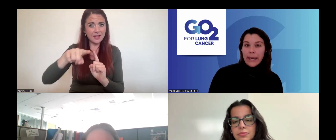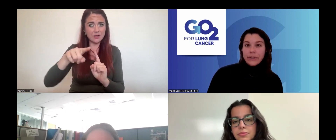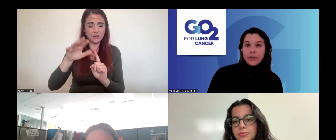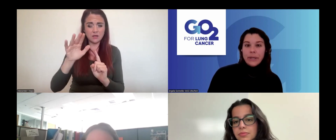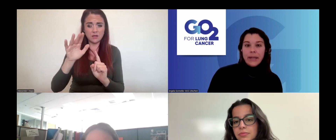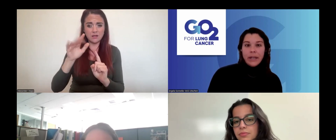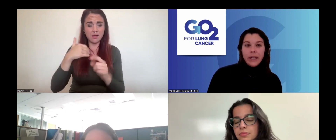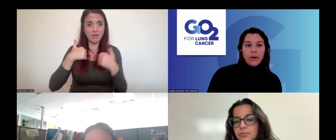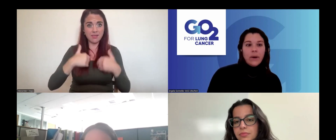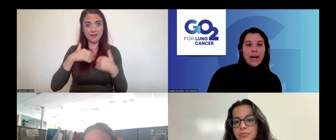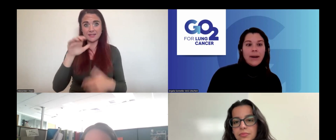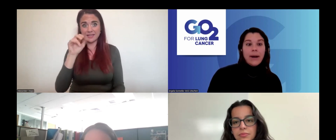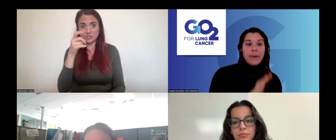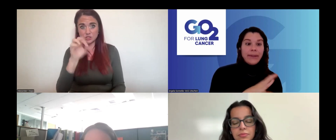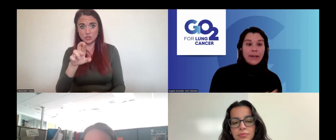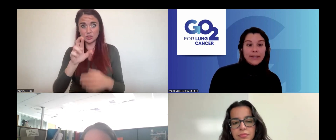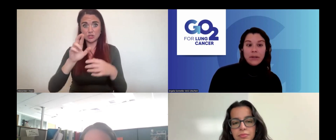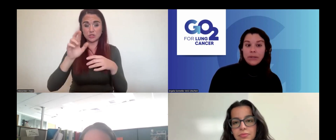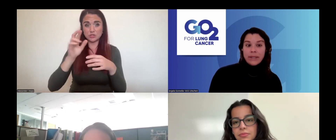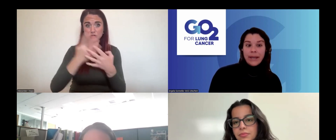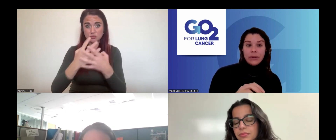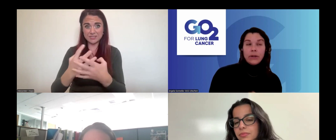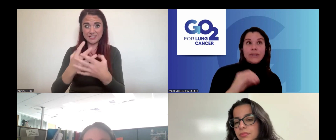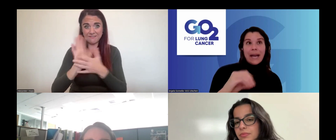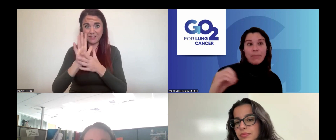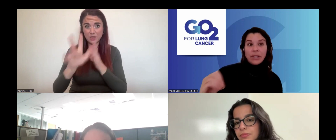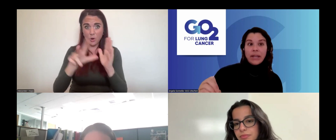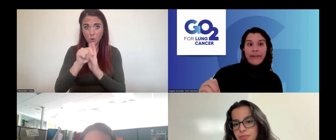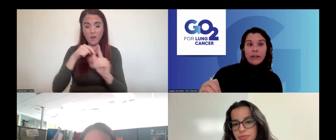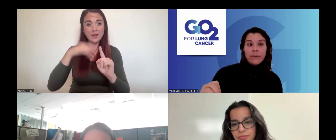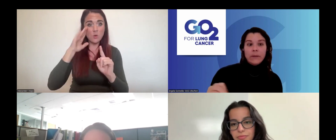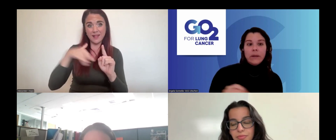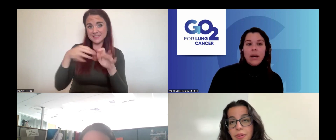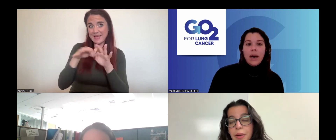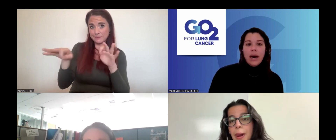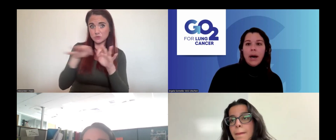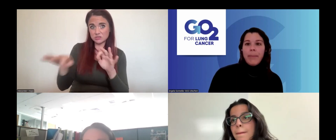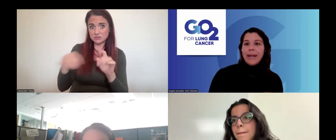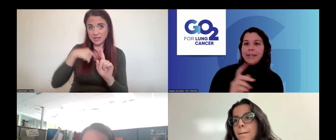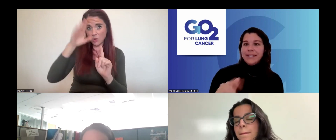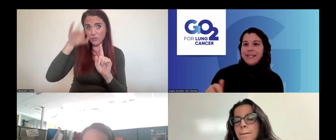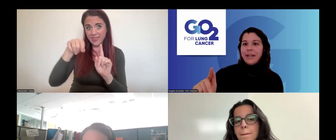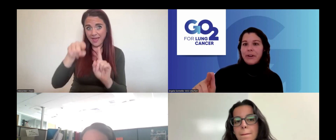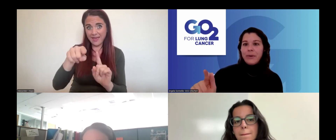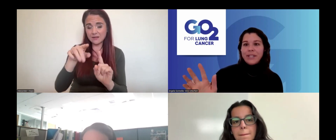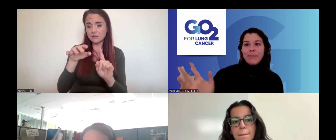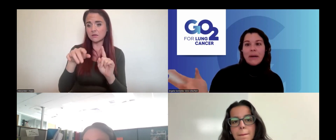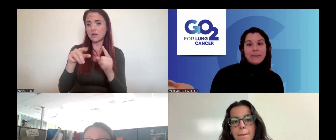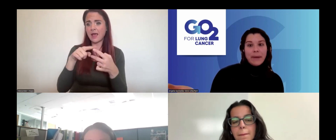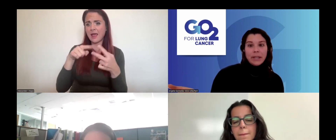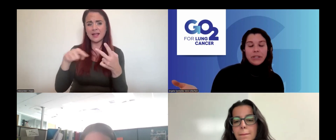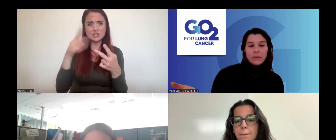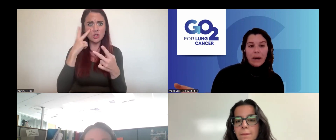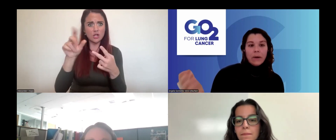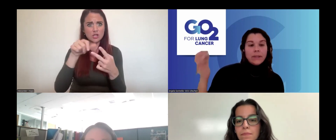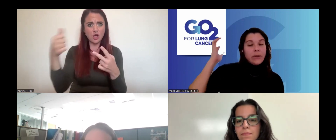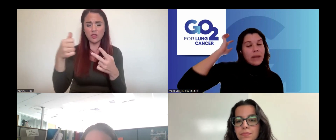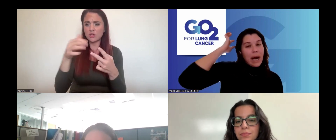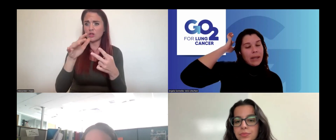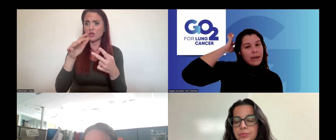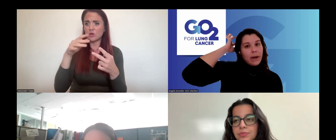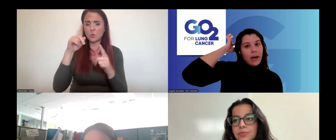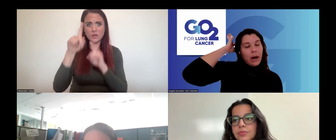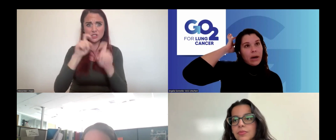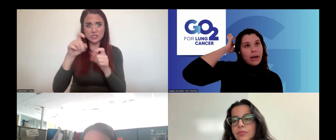that lung cancer screening video, there is closed captioning available. And I did see another question about Spanish as well.